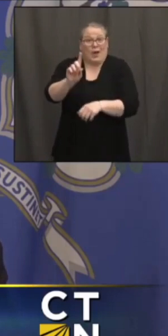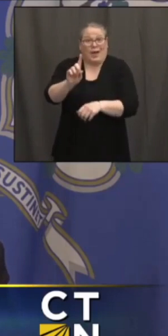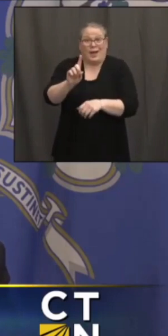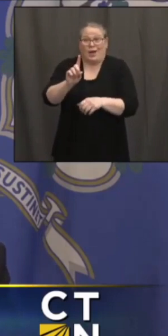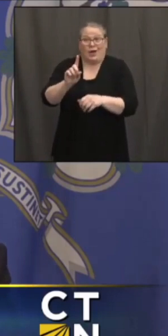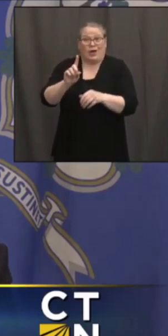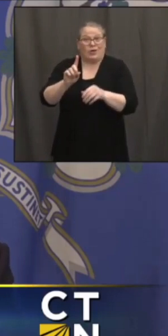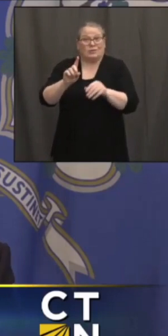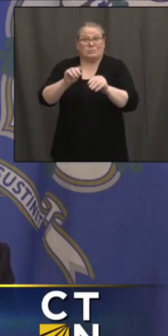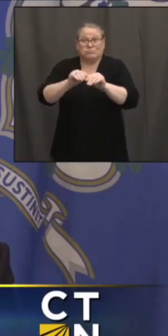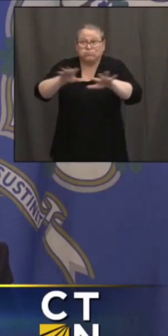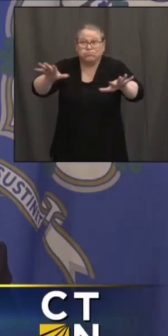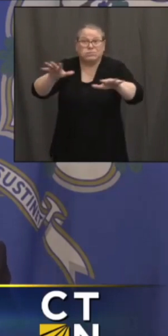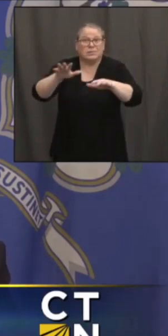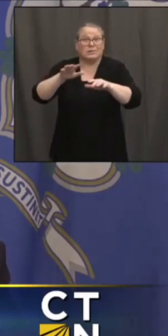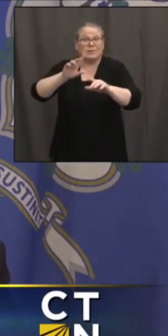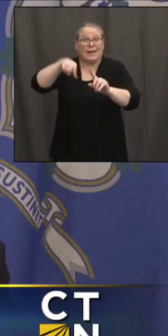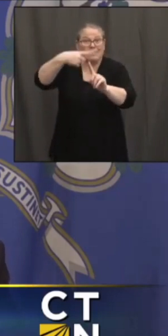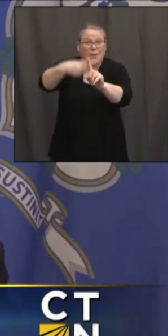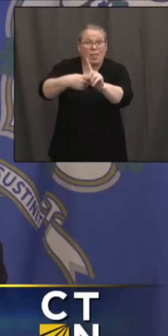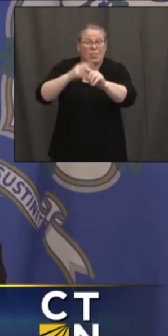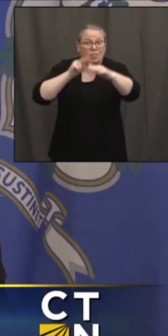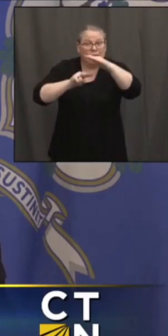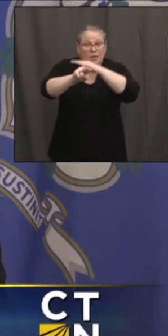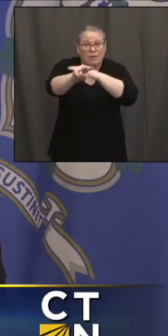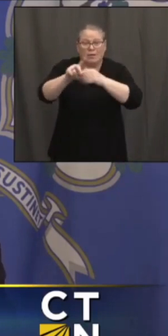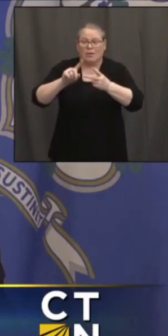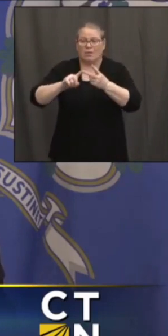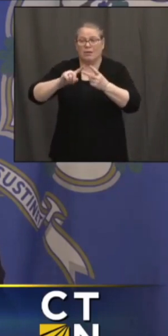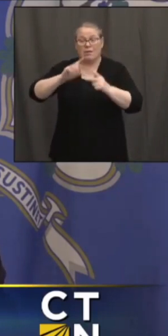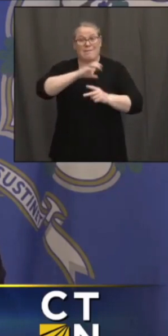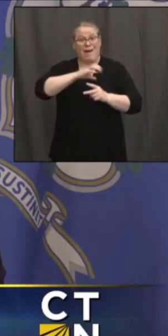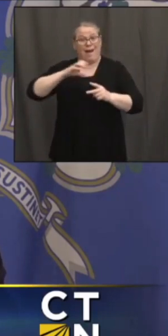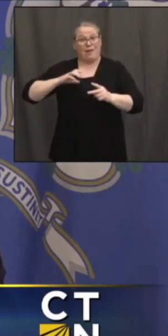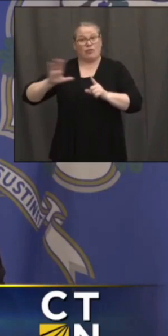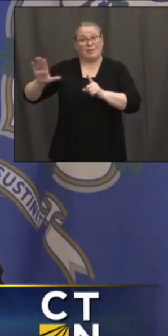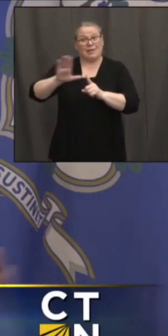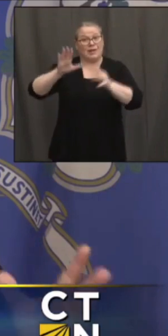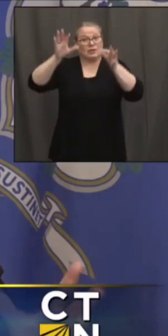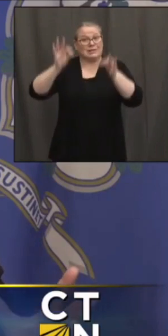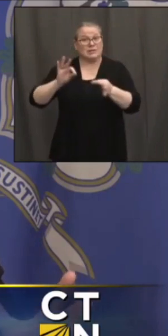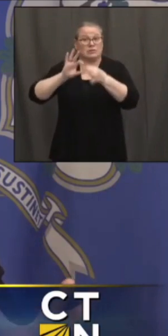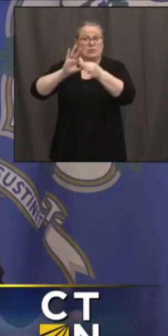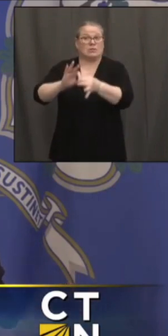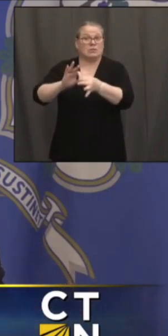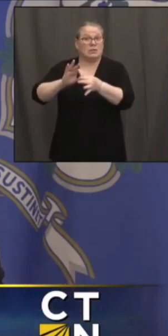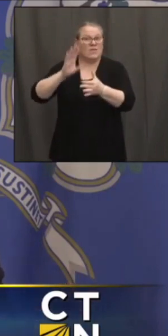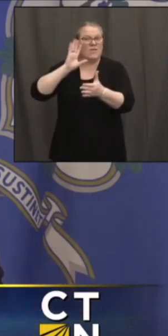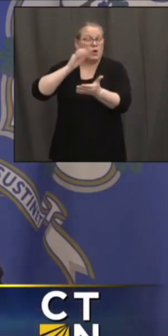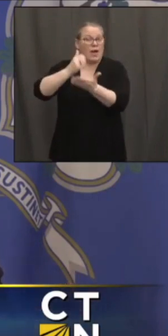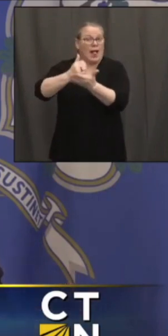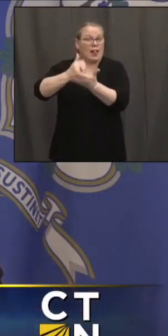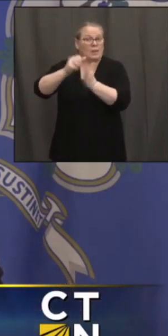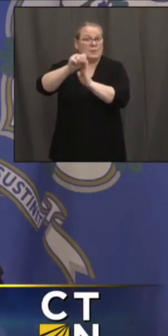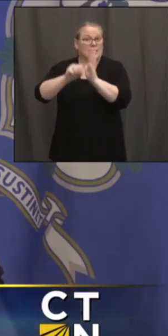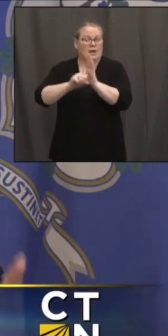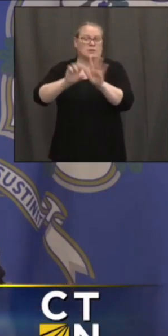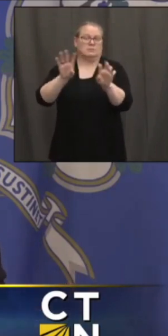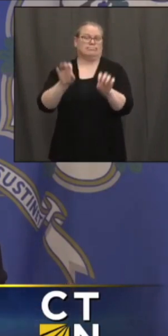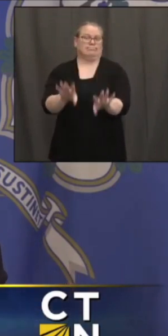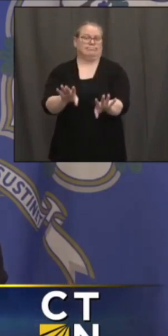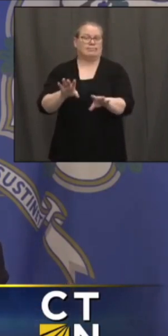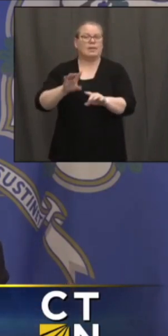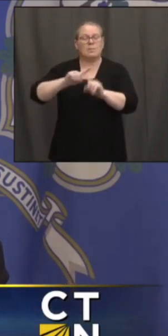of the next round. I do know that it's the president's priority. I do know that he said, in particular, U.S.